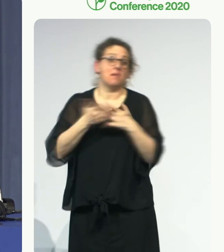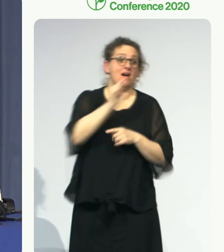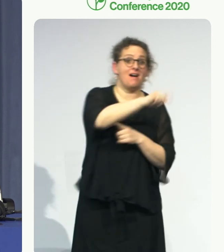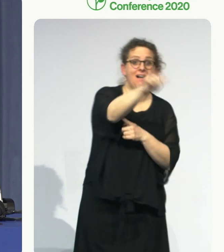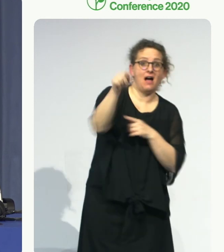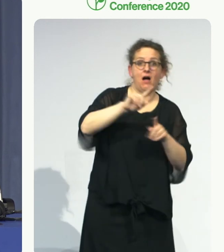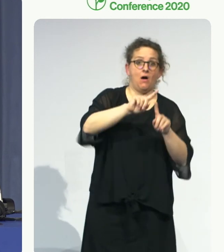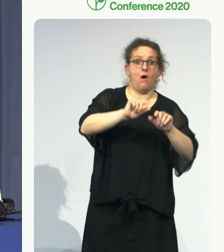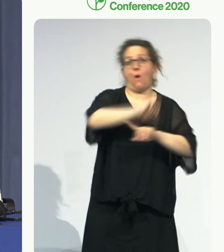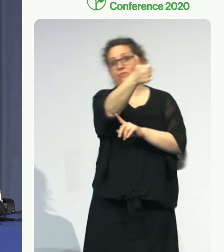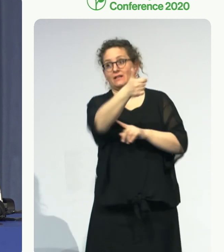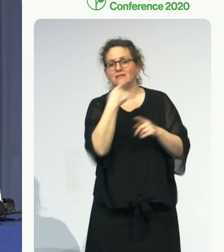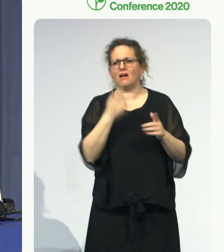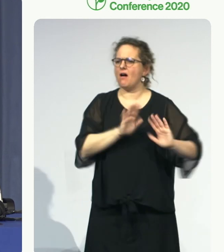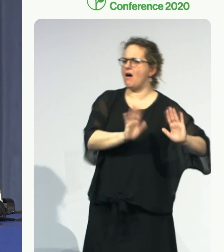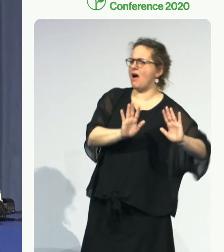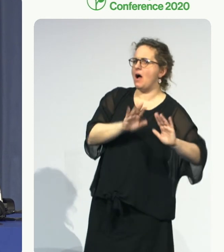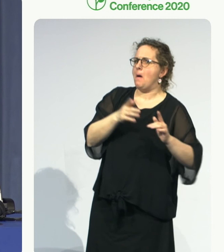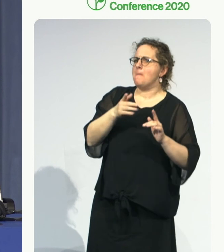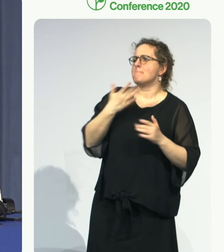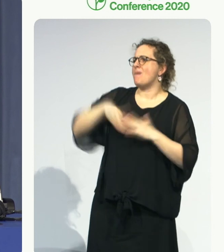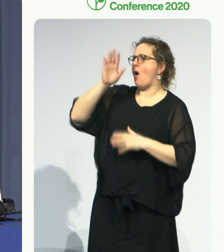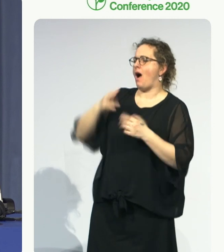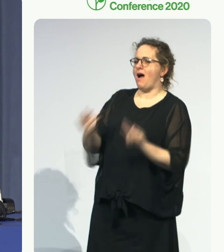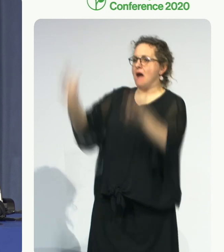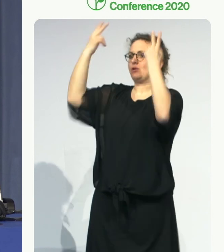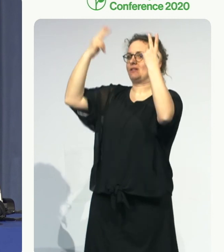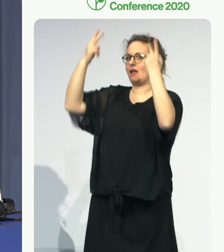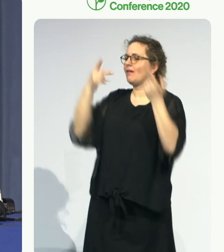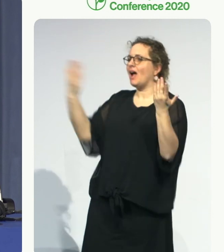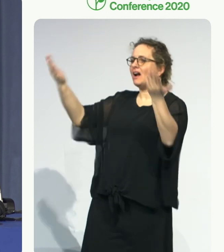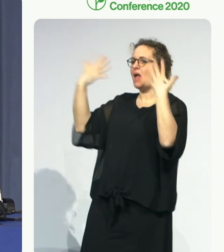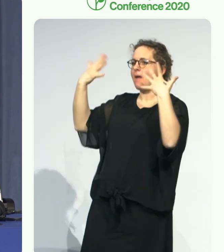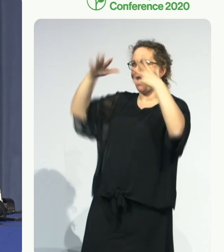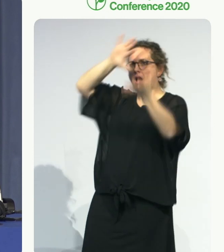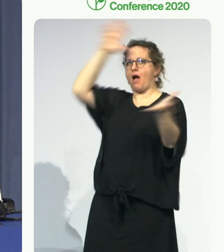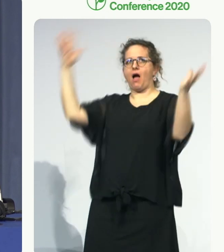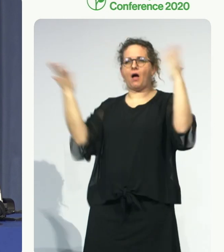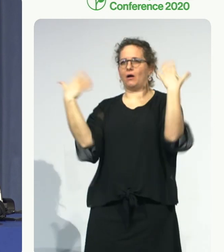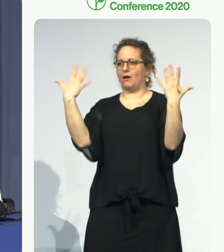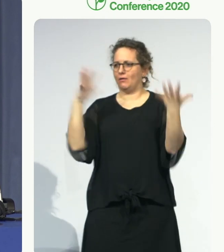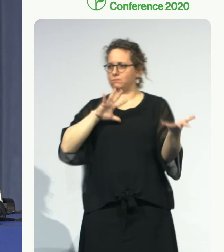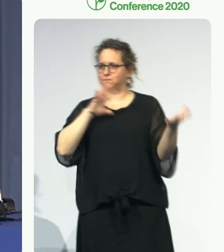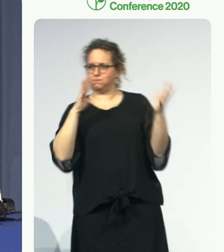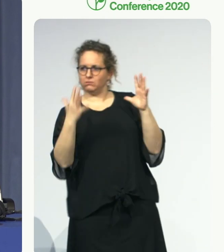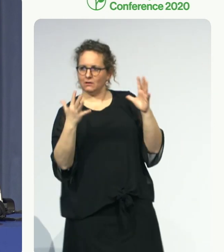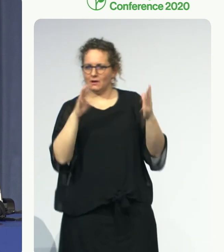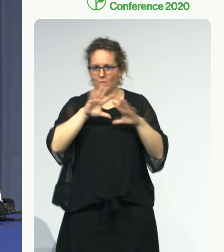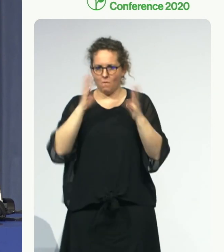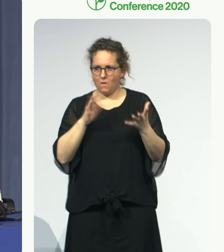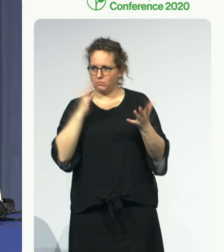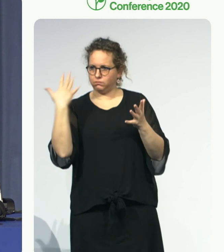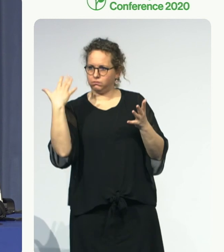climate or the forest or something like this, have to go out of the system. So we cannot add